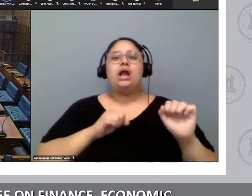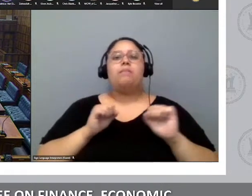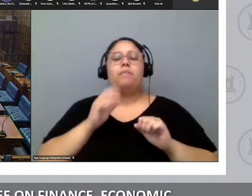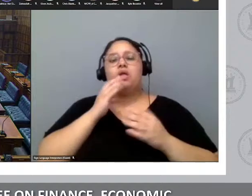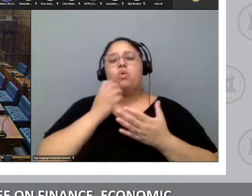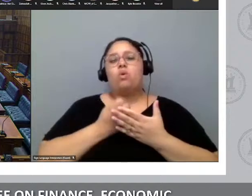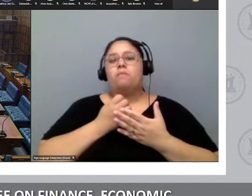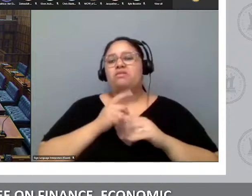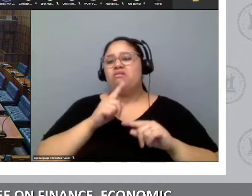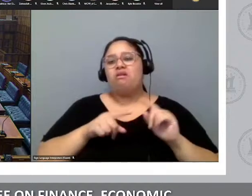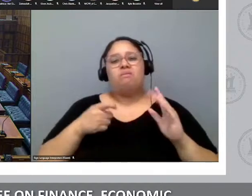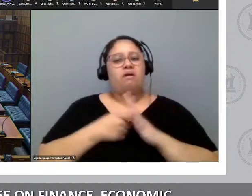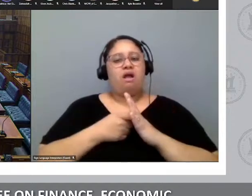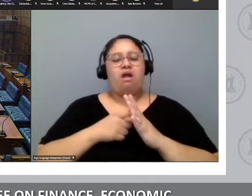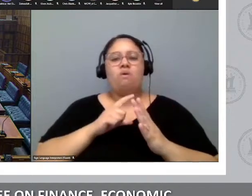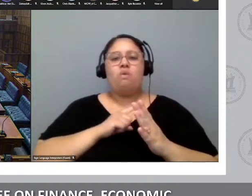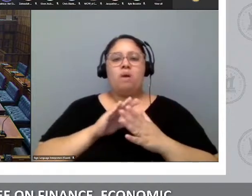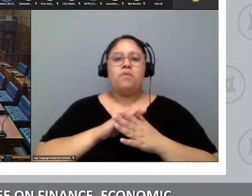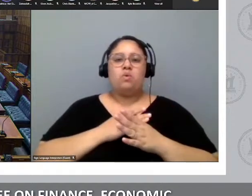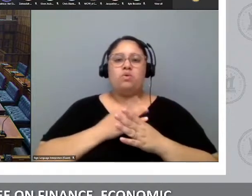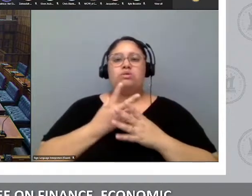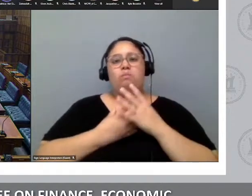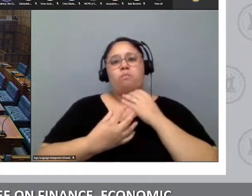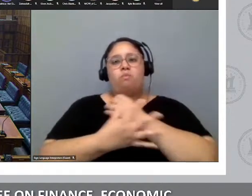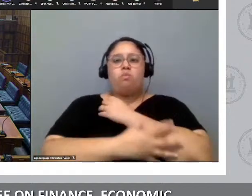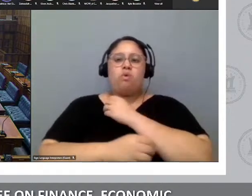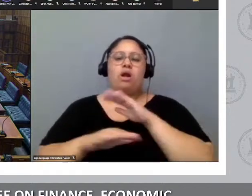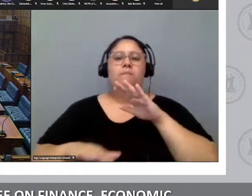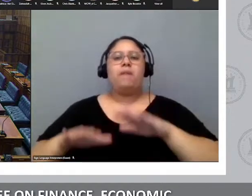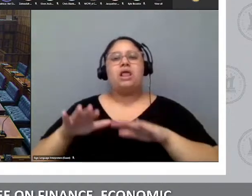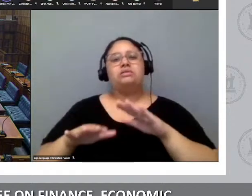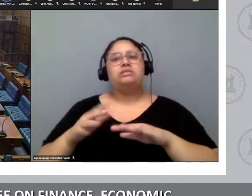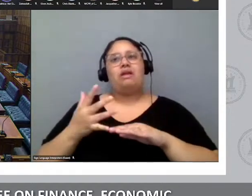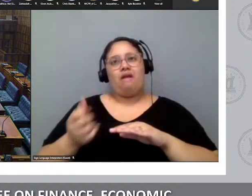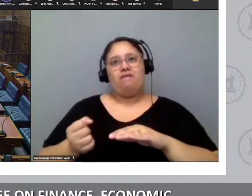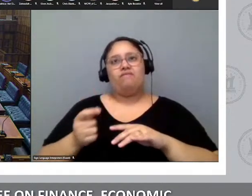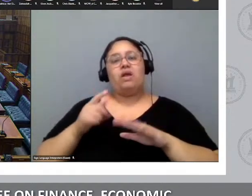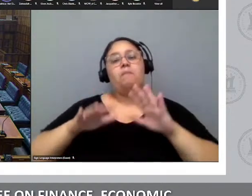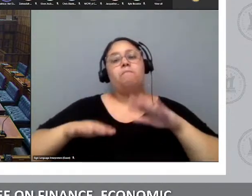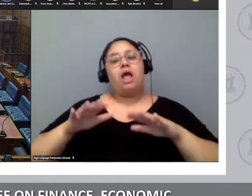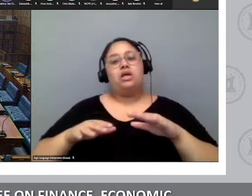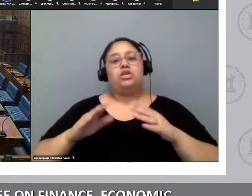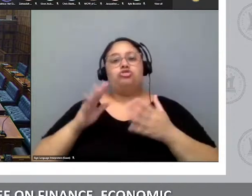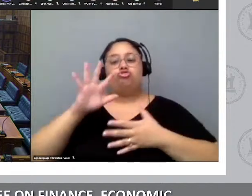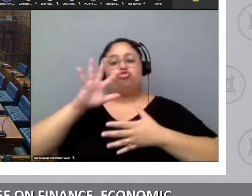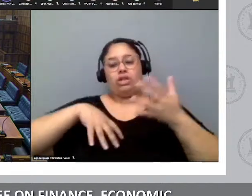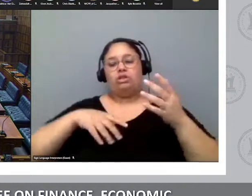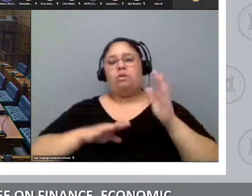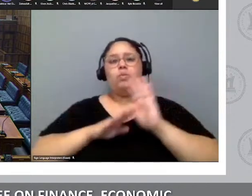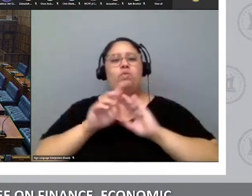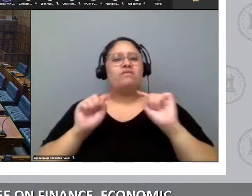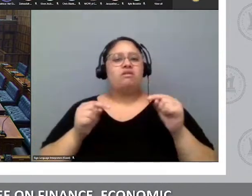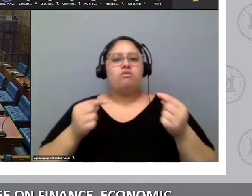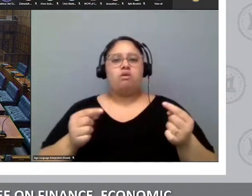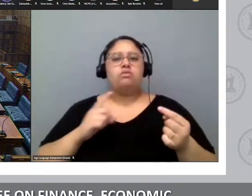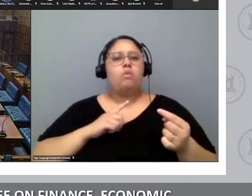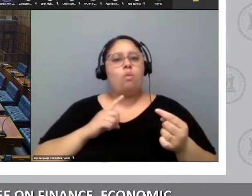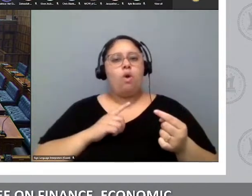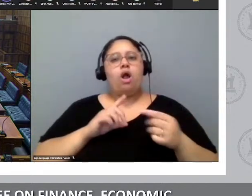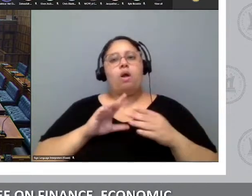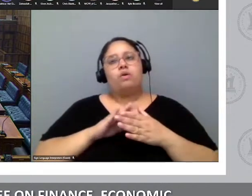be purchased because of a poor balance sheet on the other hand the balance sheet can't improve because of the